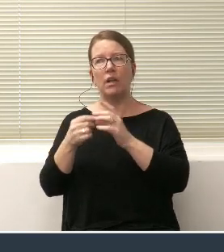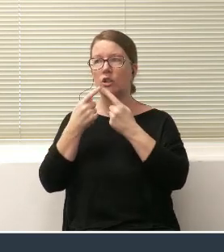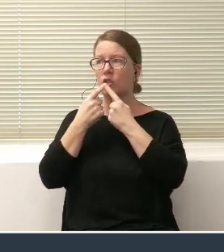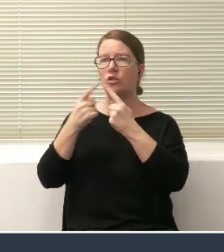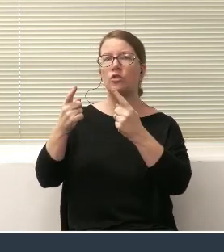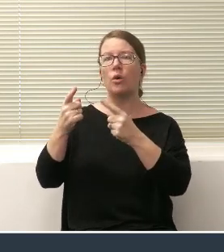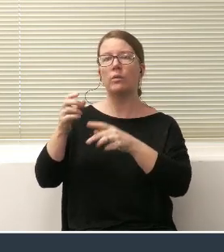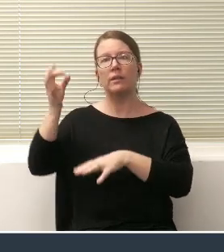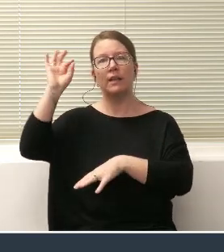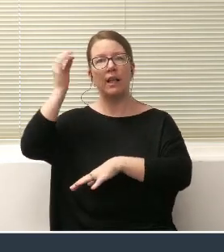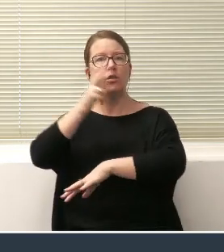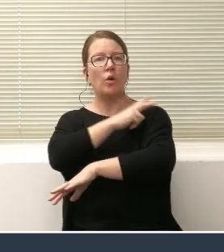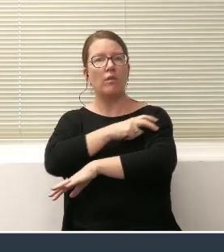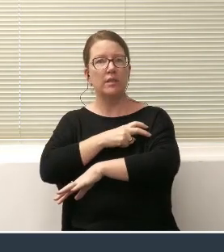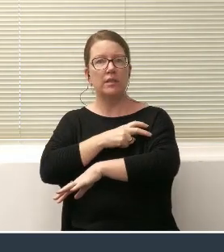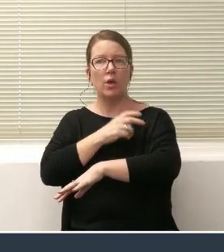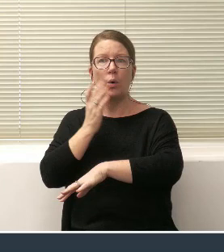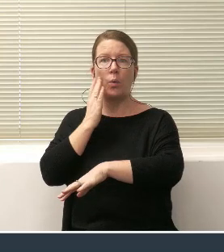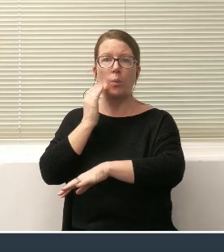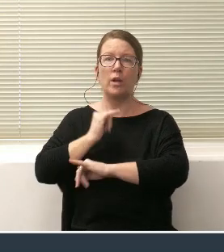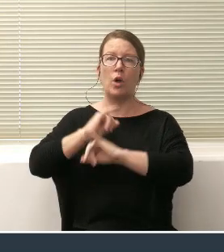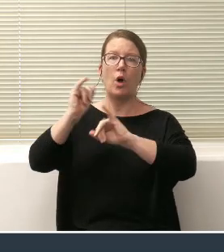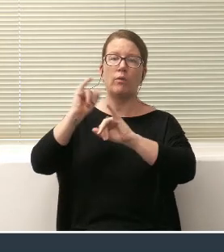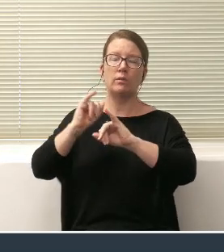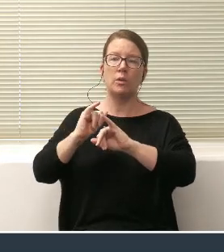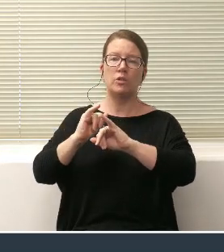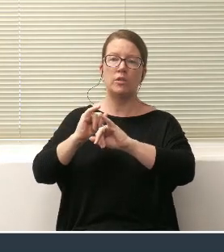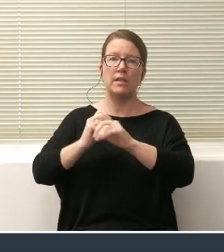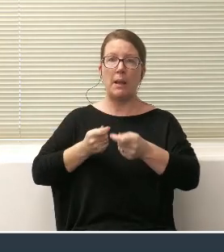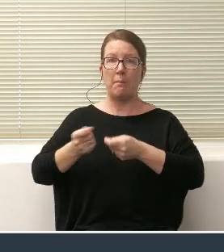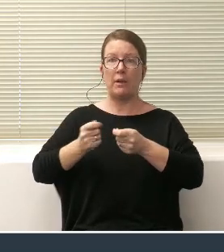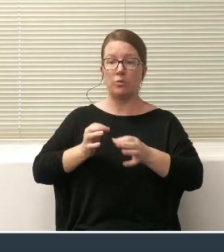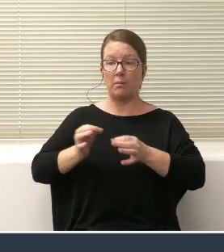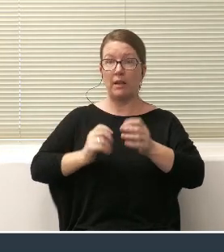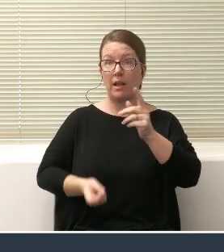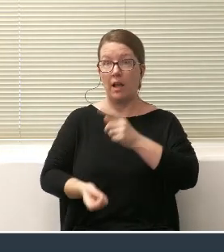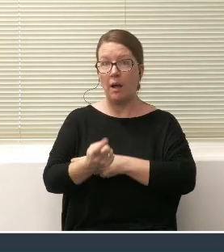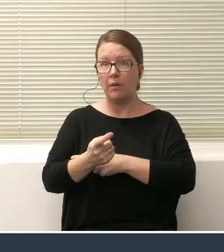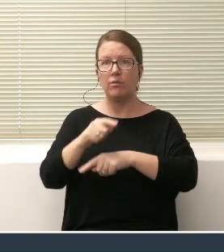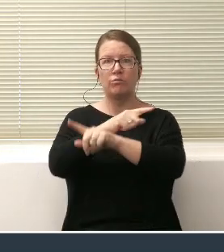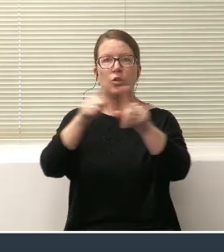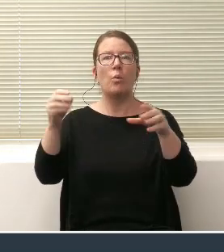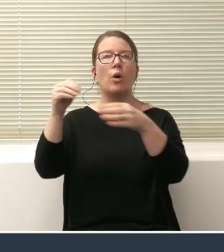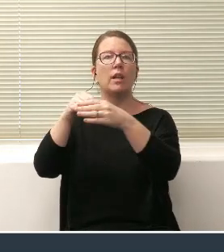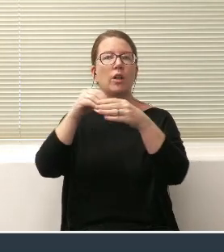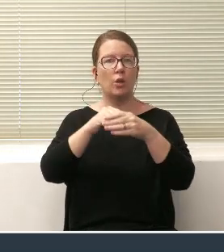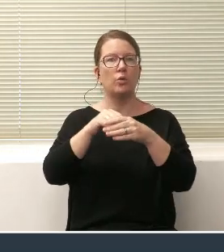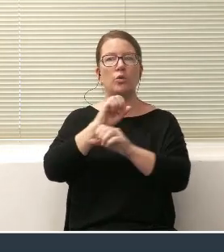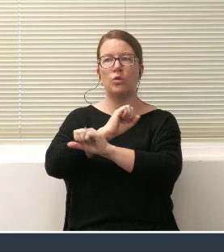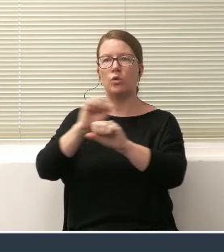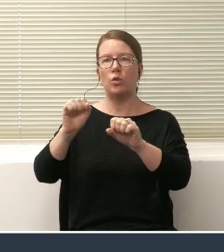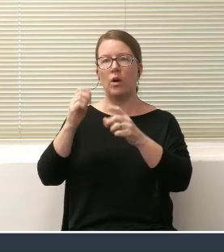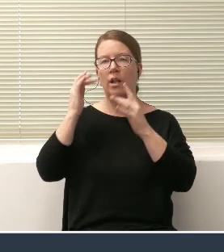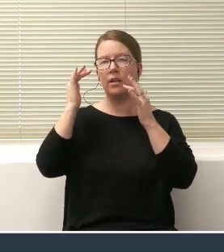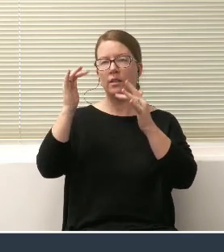officers in terms of our overarching emergency management planning, so that they include that in their considerations when